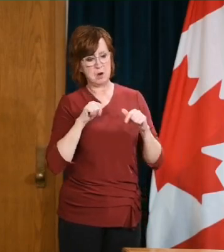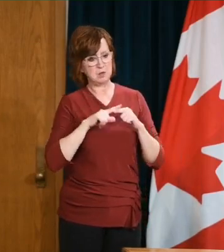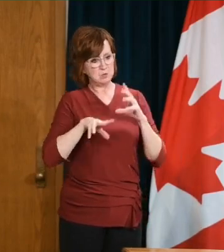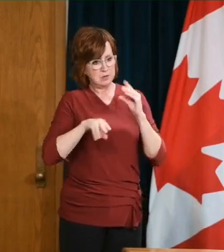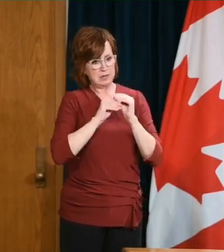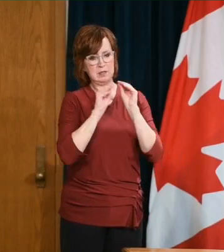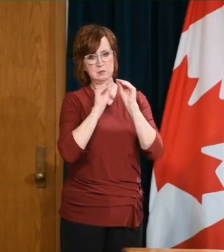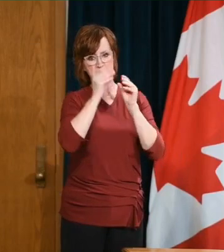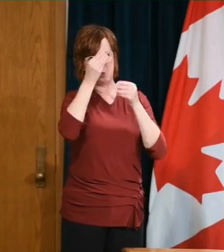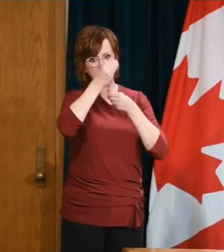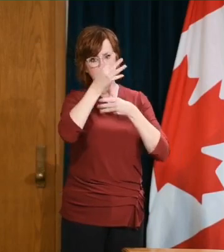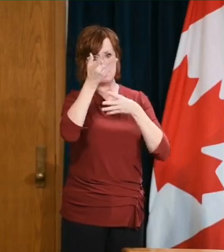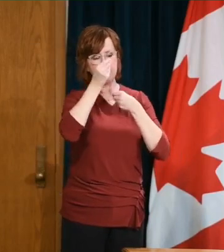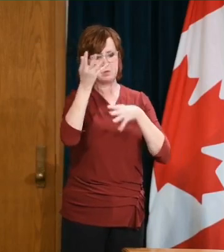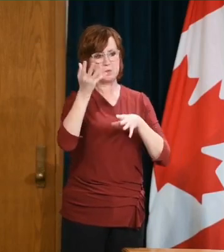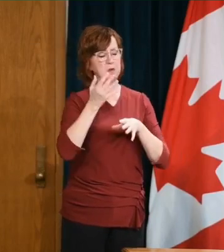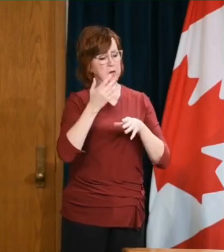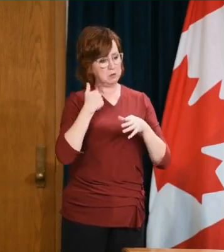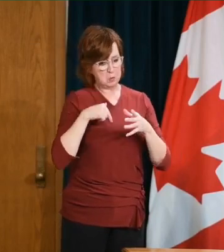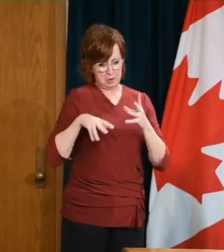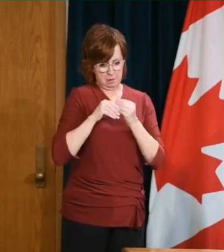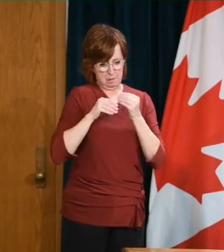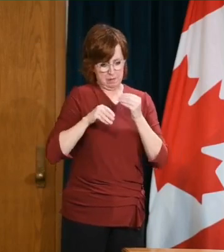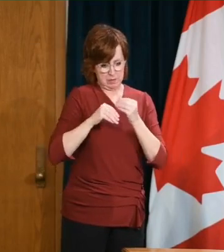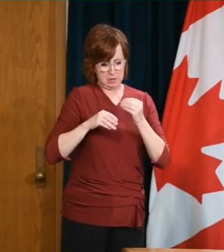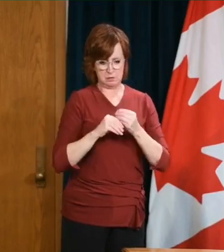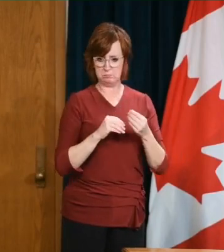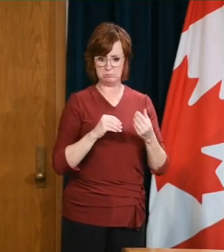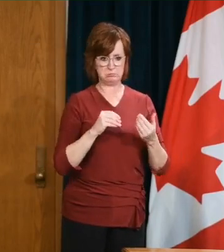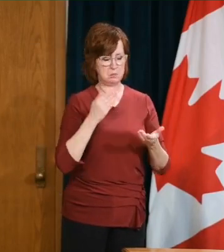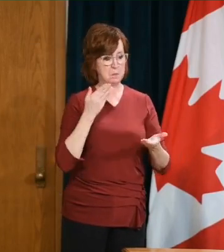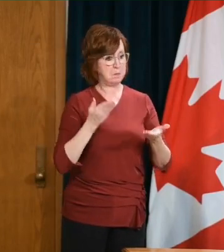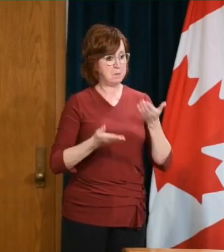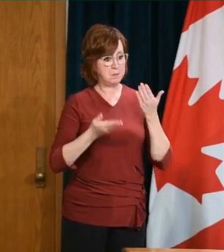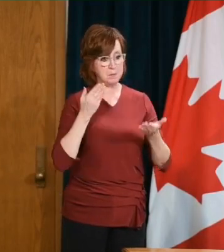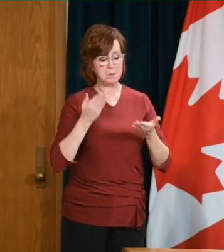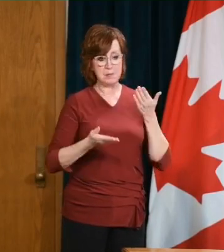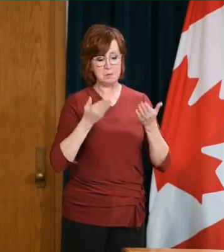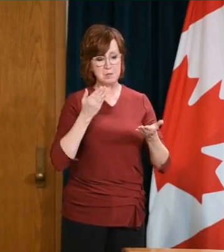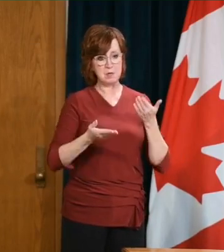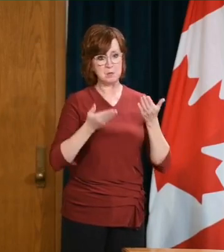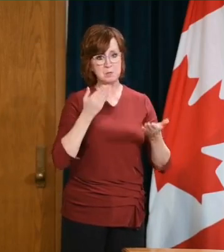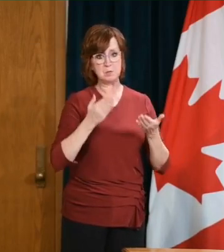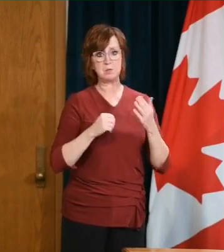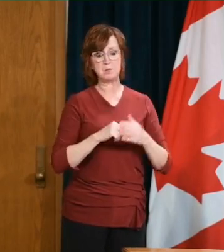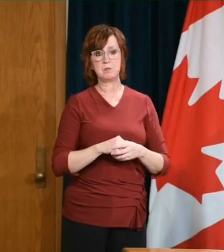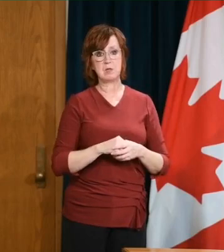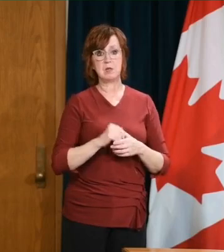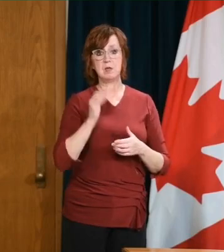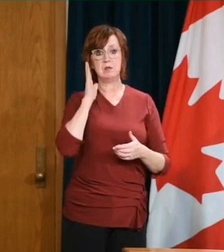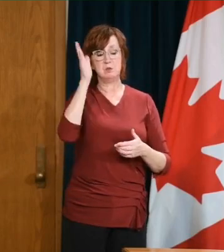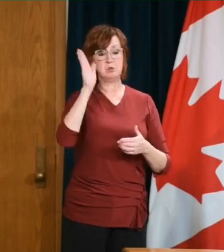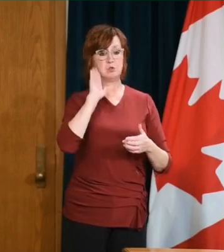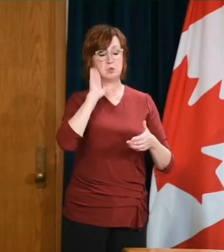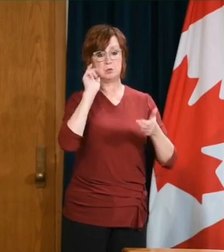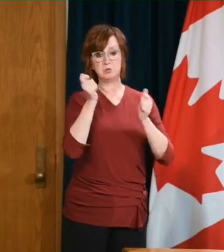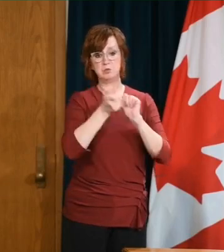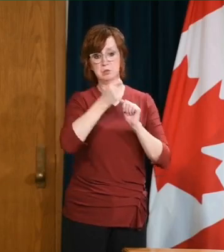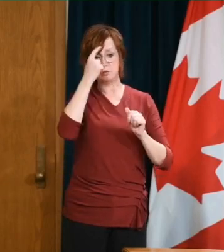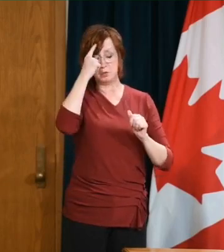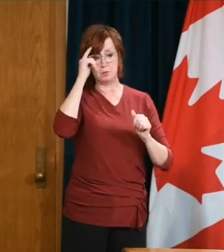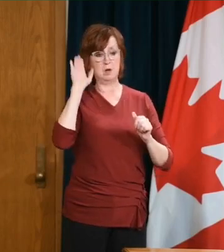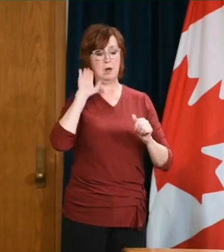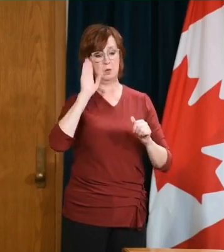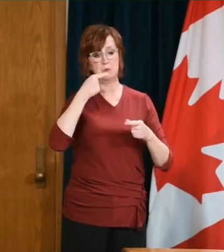we're providing as we move through the days, and this very well may be the direction that we head in the